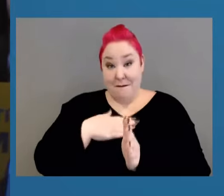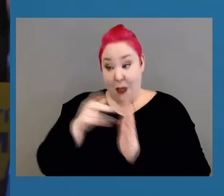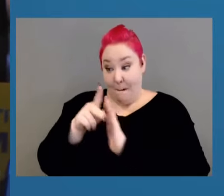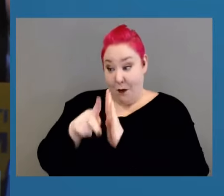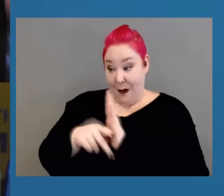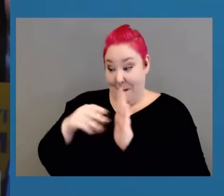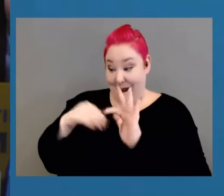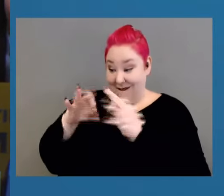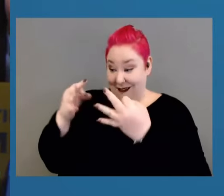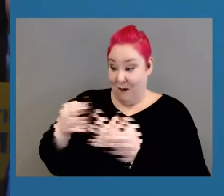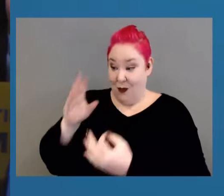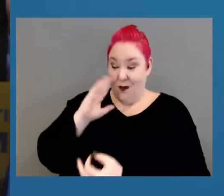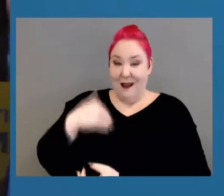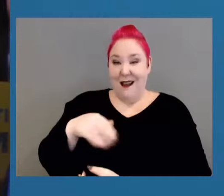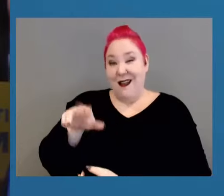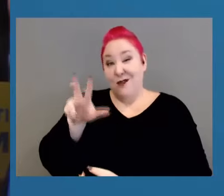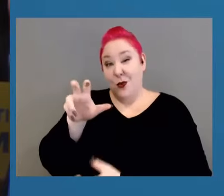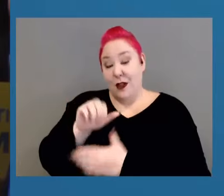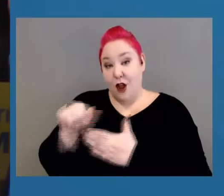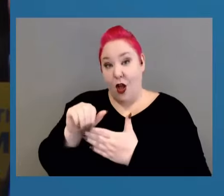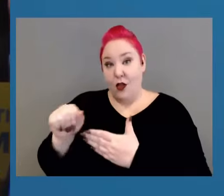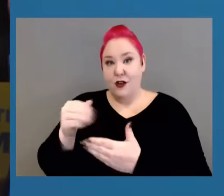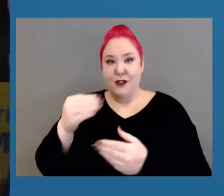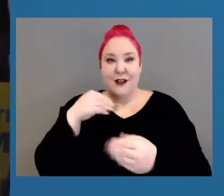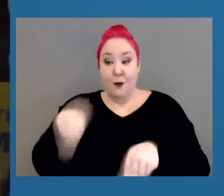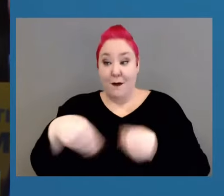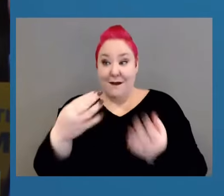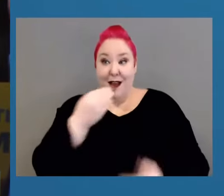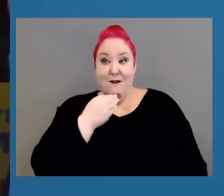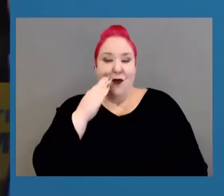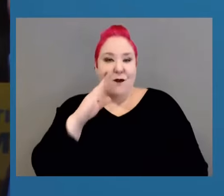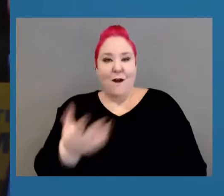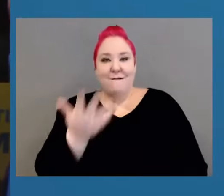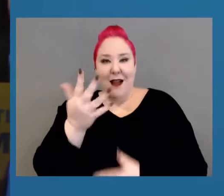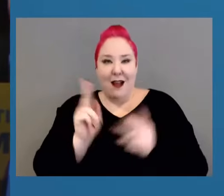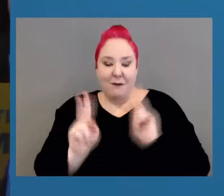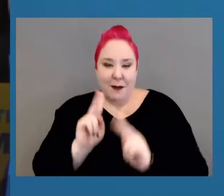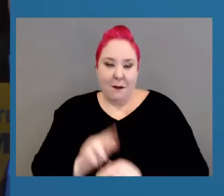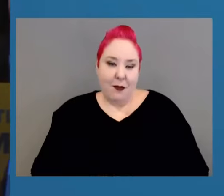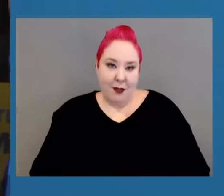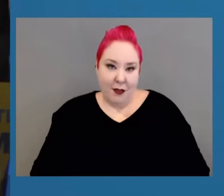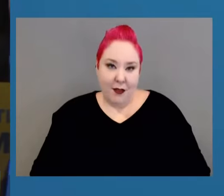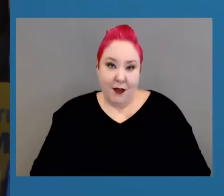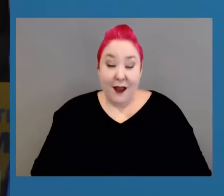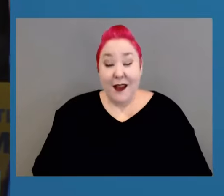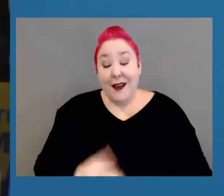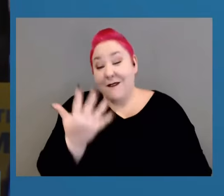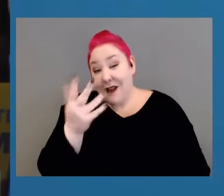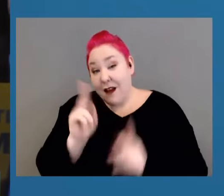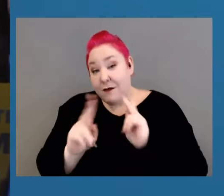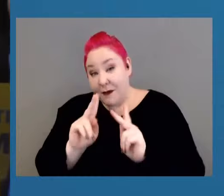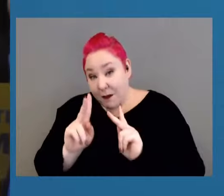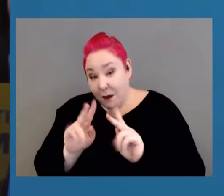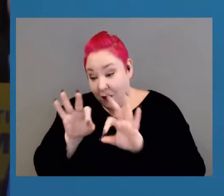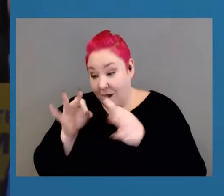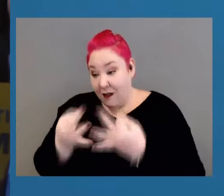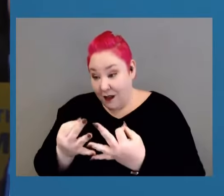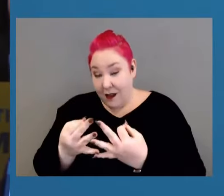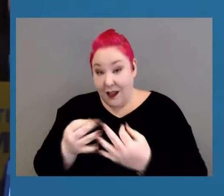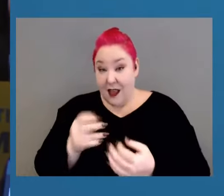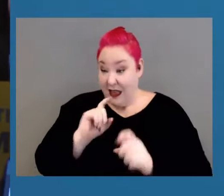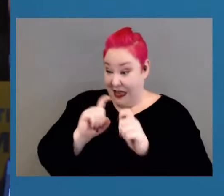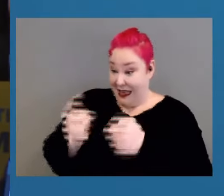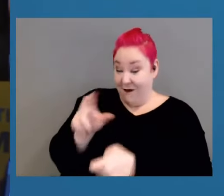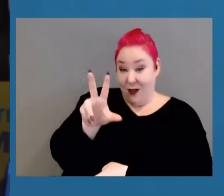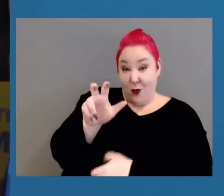people. $300 to feed 5 people a month is really a bad joke. And the